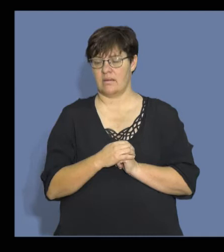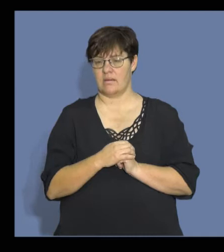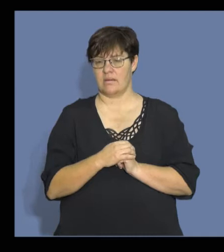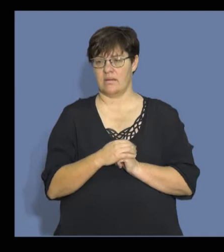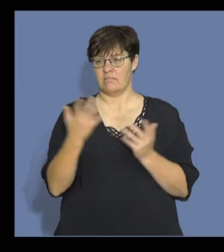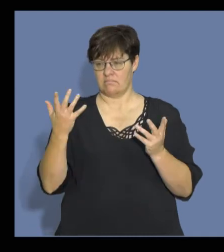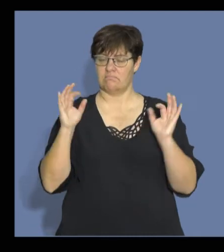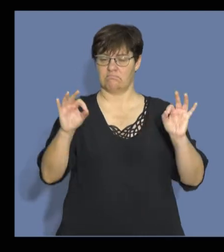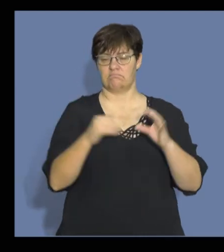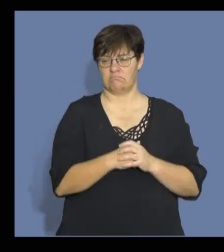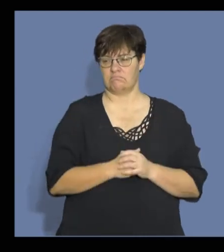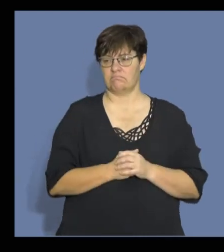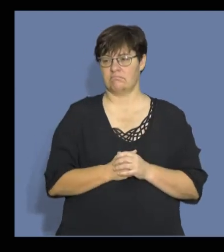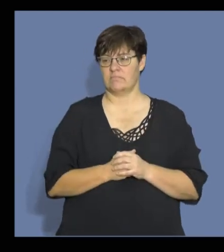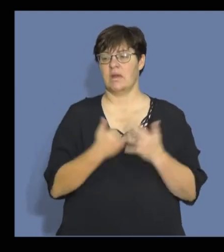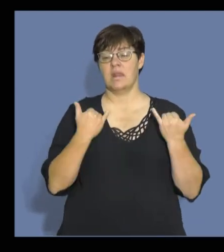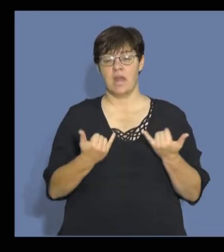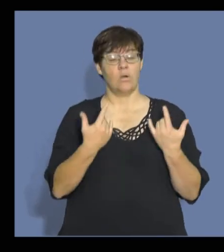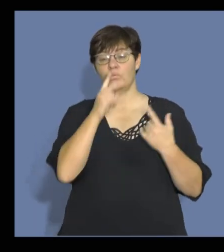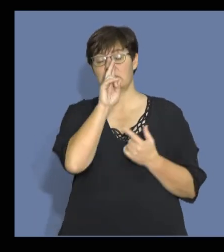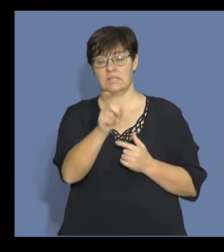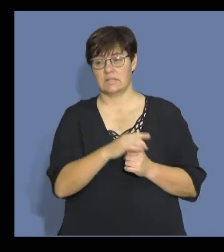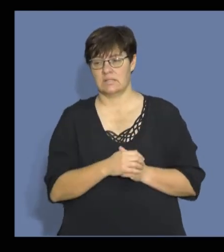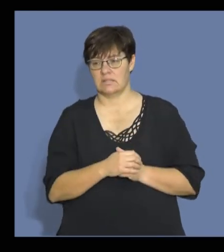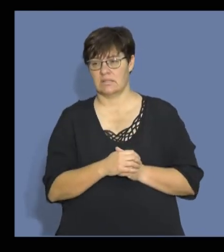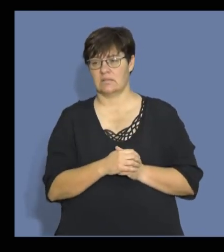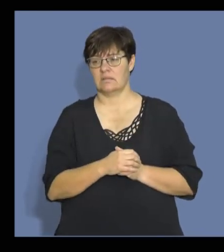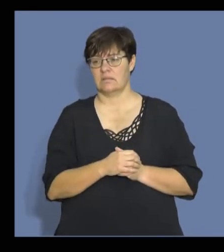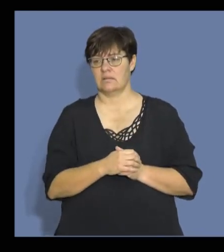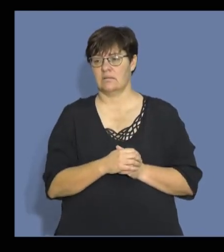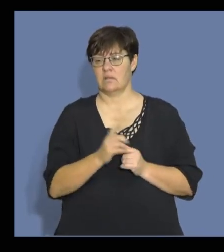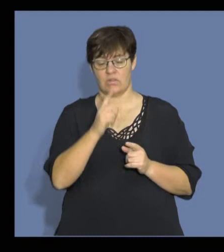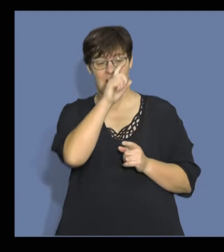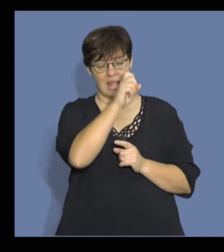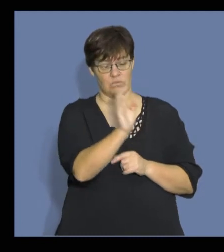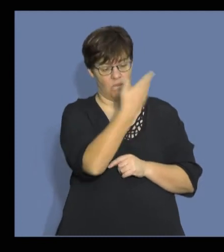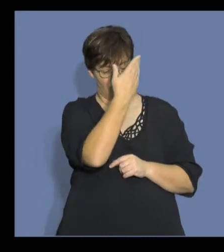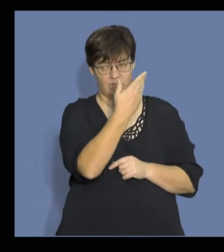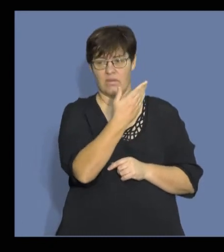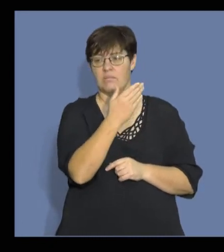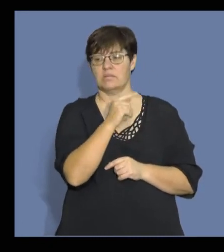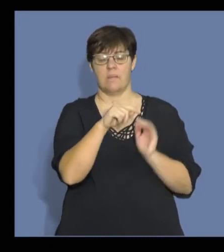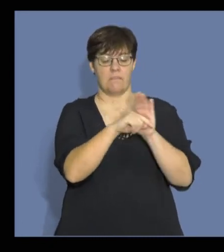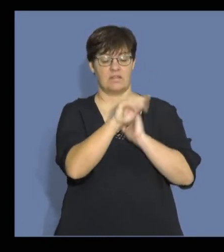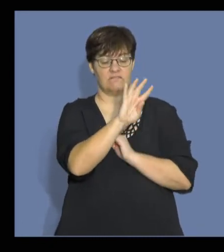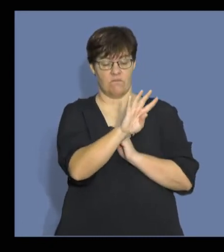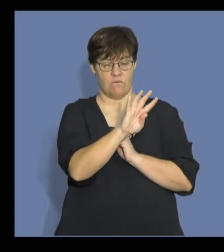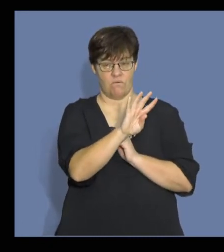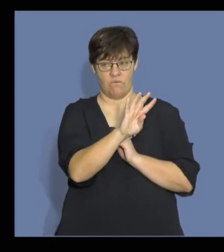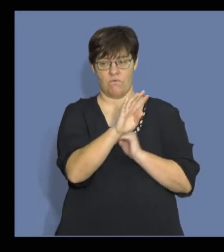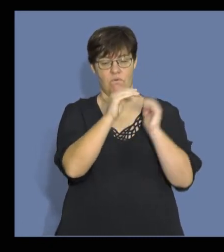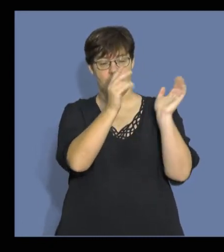And this is great, because now what we can see is the x coordinates cancel out, and all I'm left with is a minus